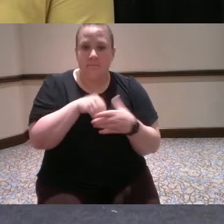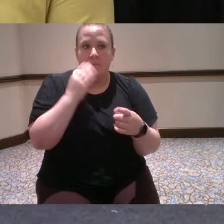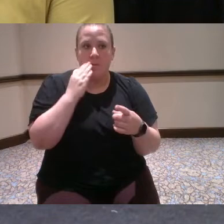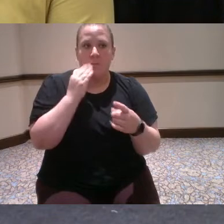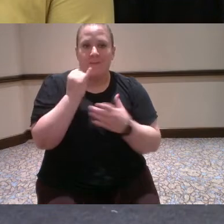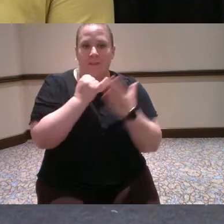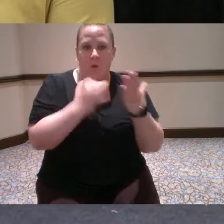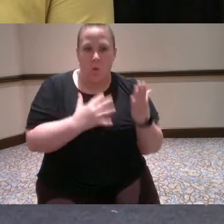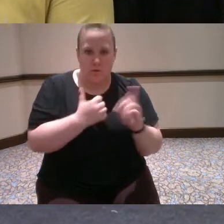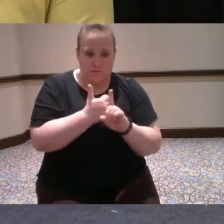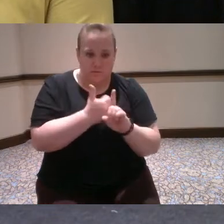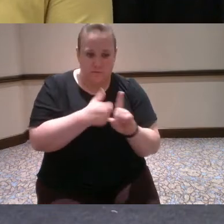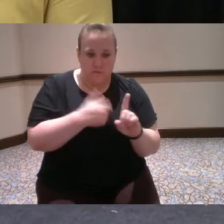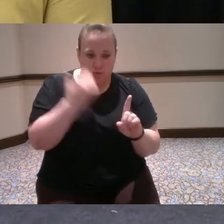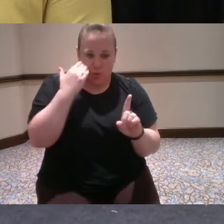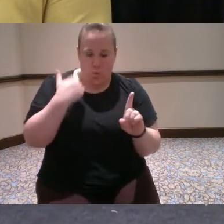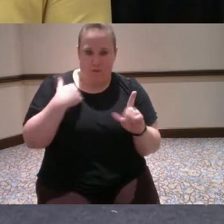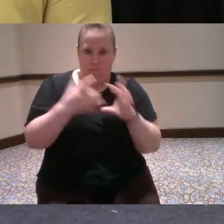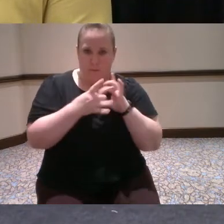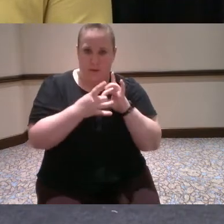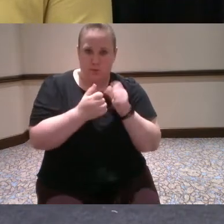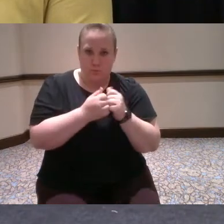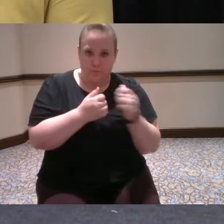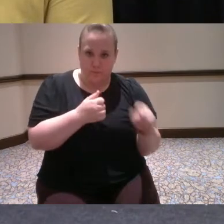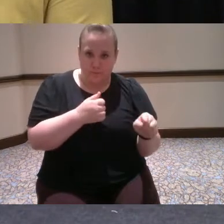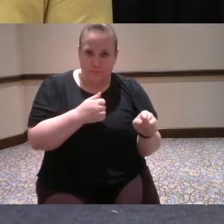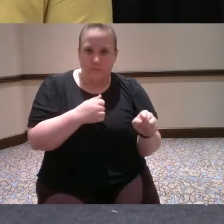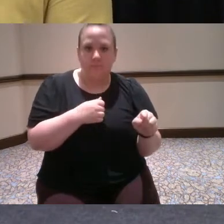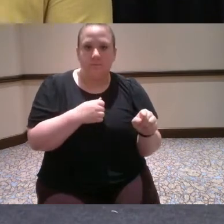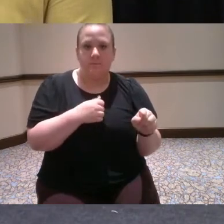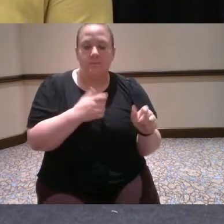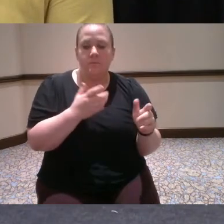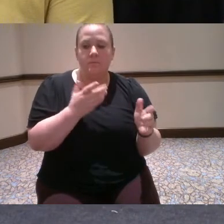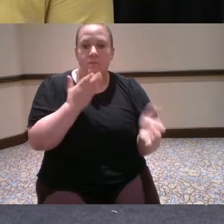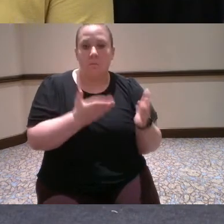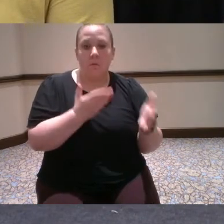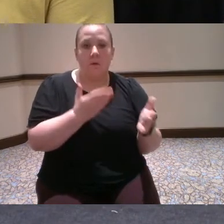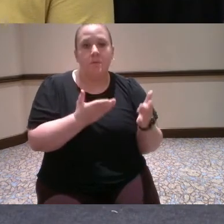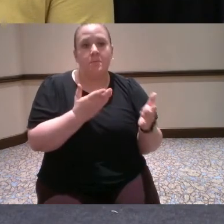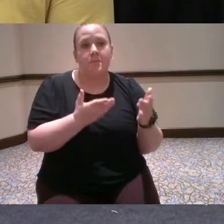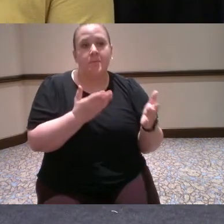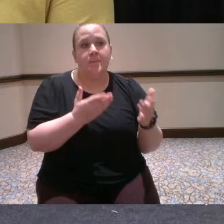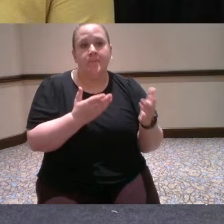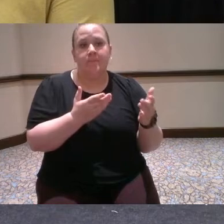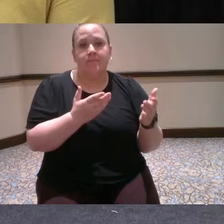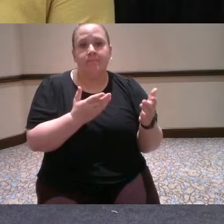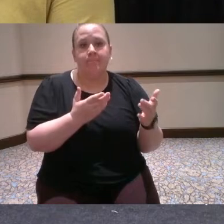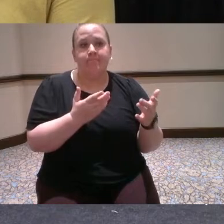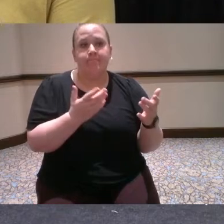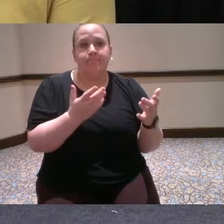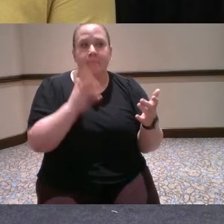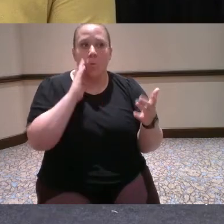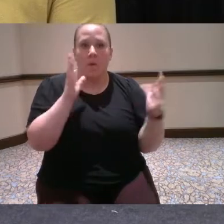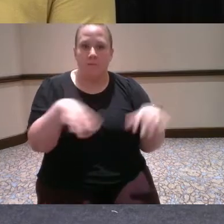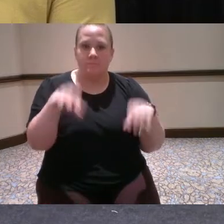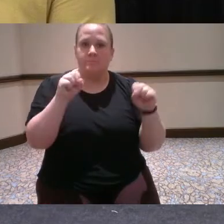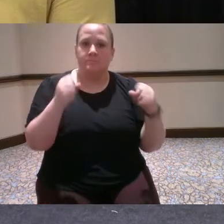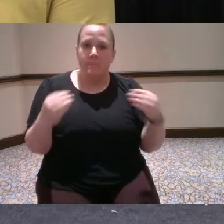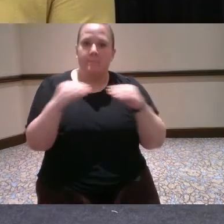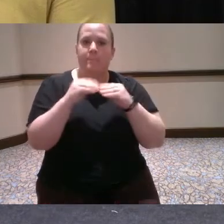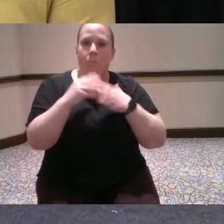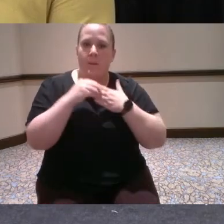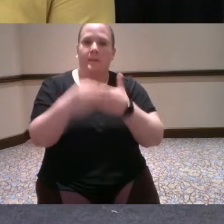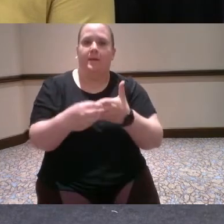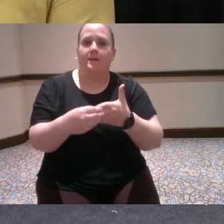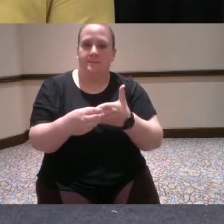the artists who we knew and had relationships with who might take greater leadership, even as